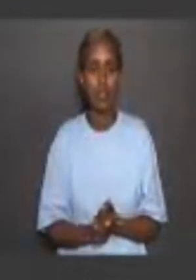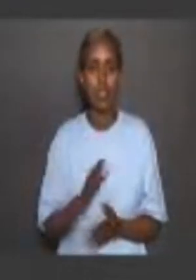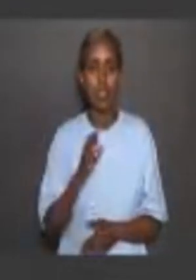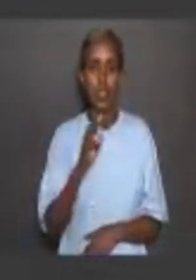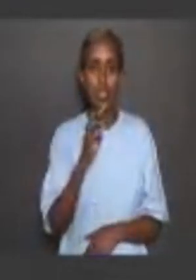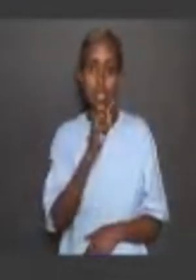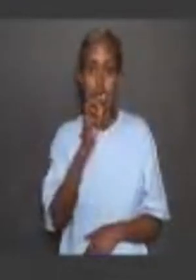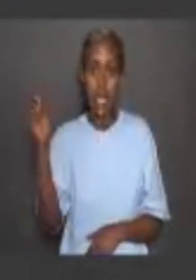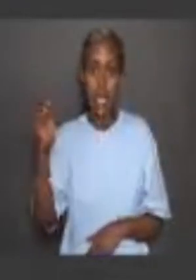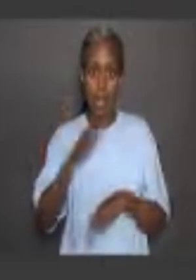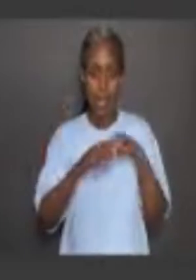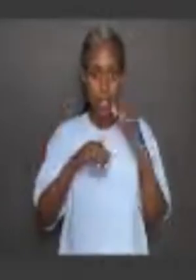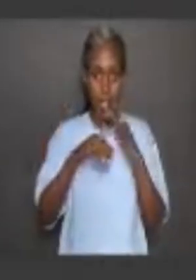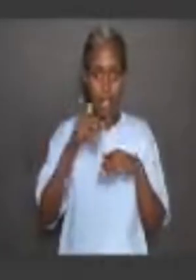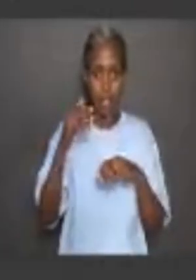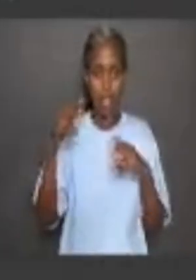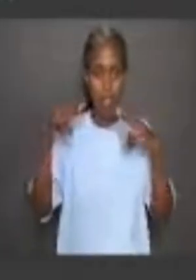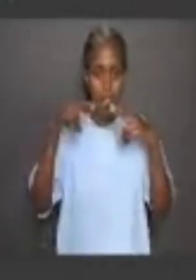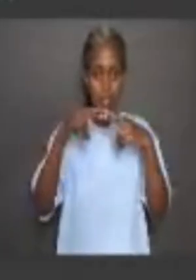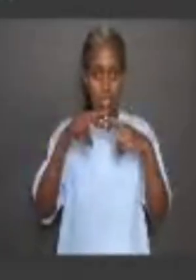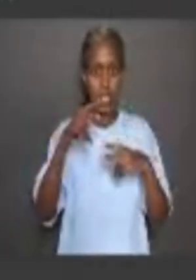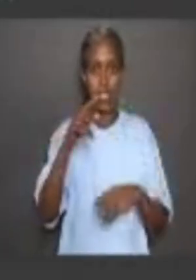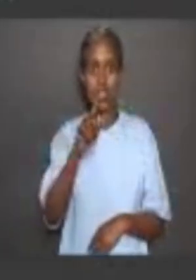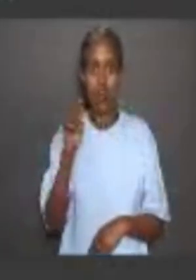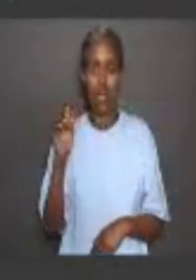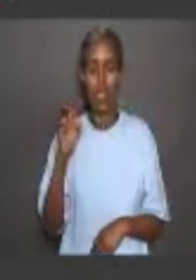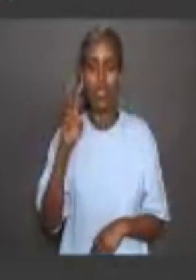The right-hand vertex is